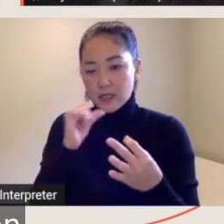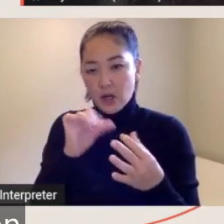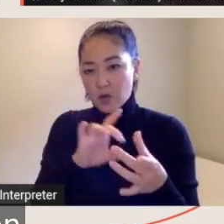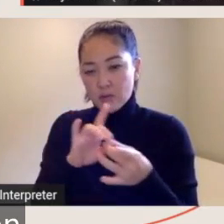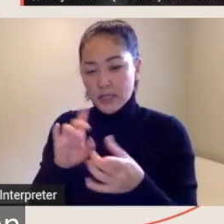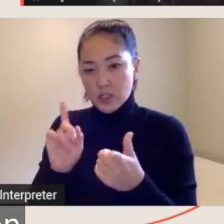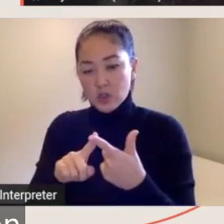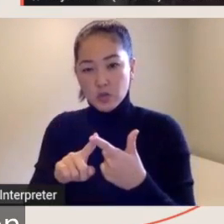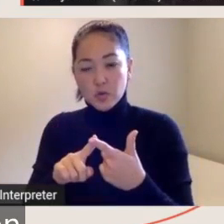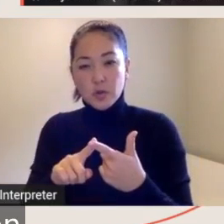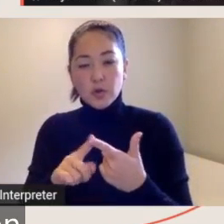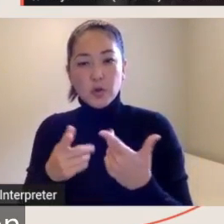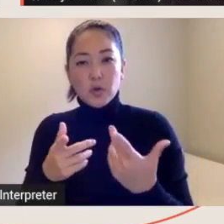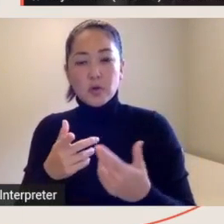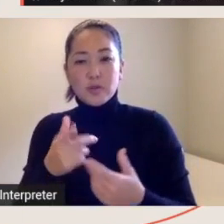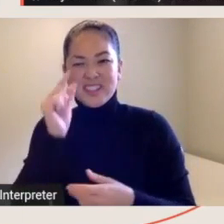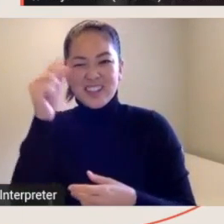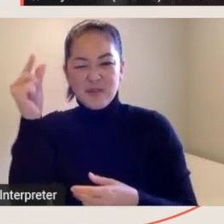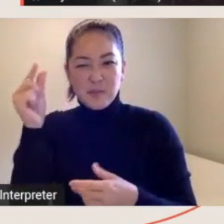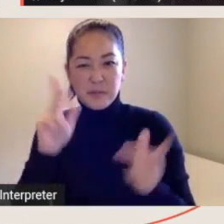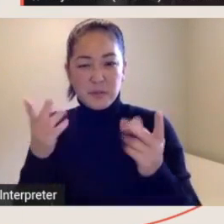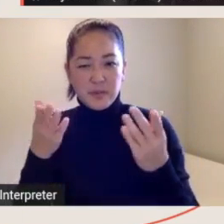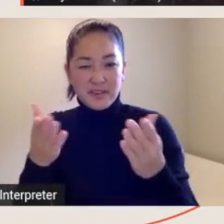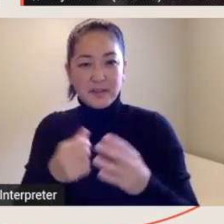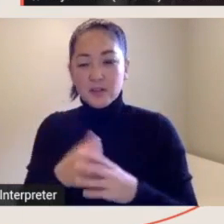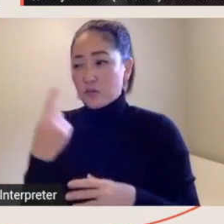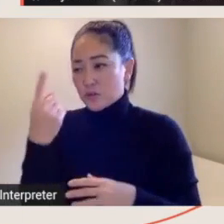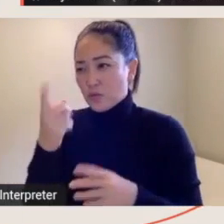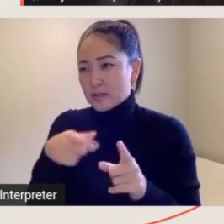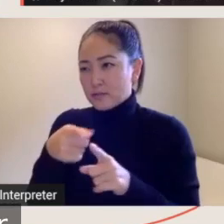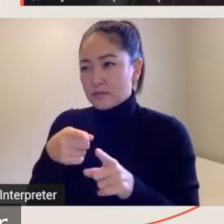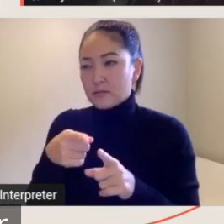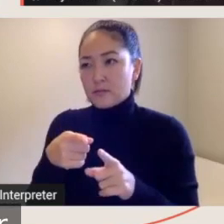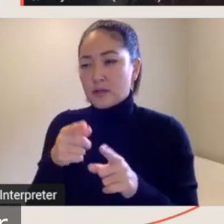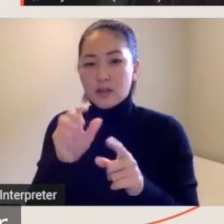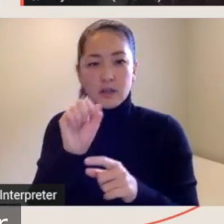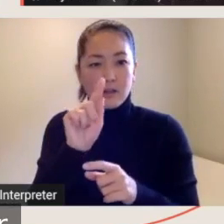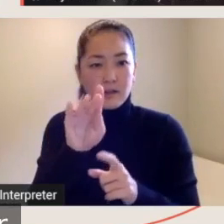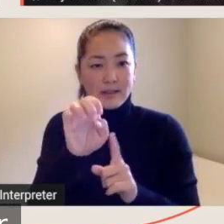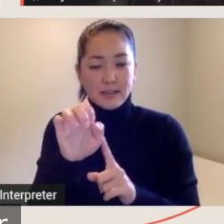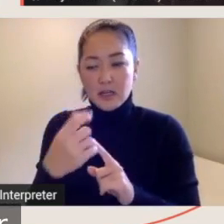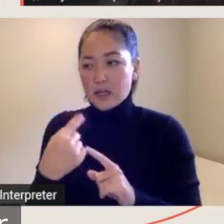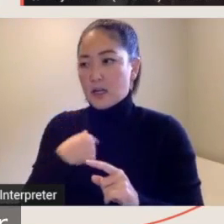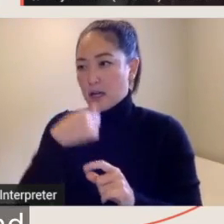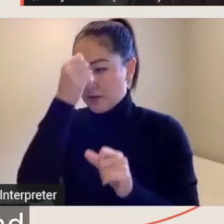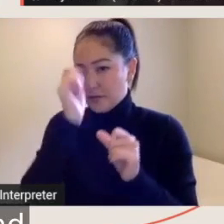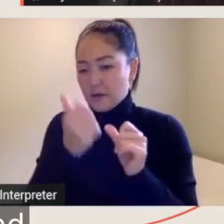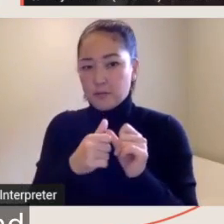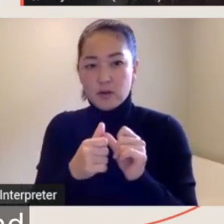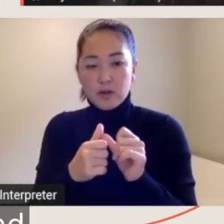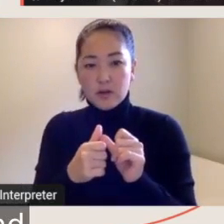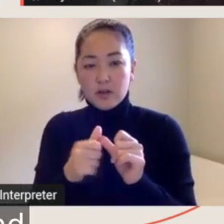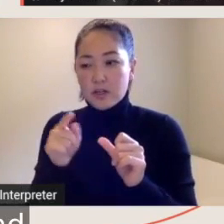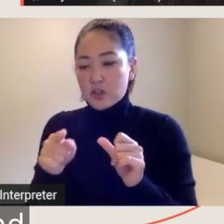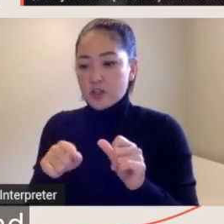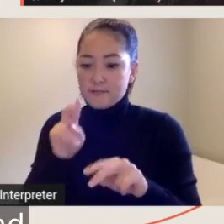officials in the film. So, you know, there's this one particular scene, but there's actually very many, but one that I remember where it's that just them sitting on